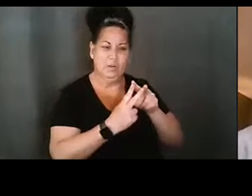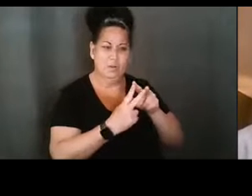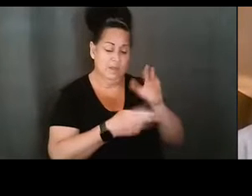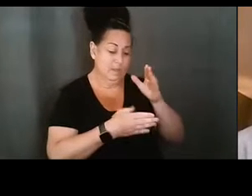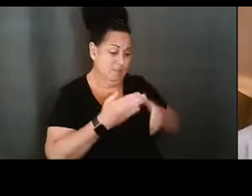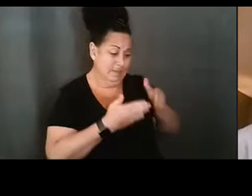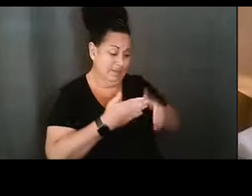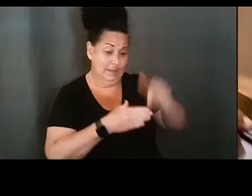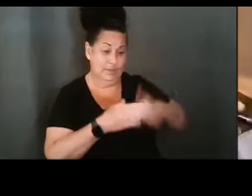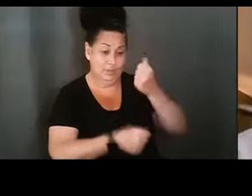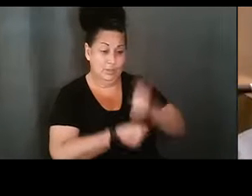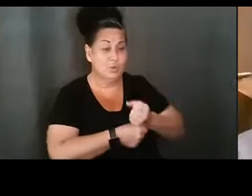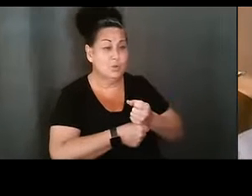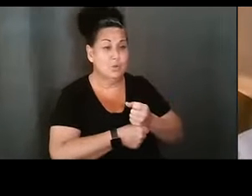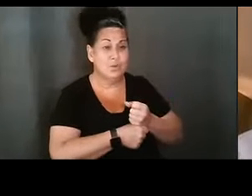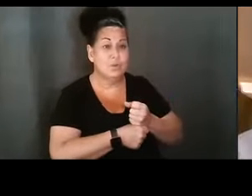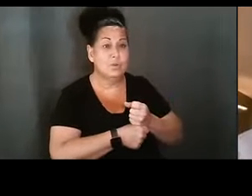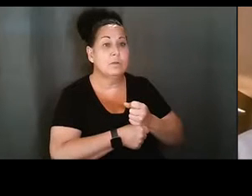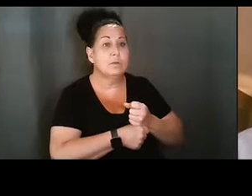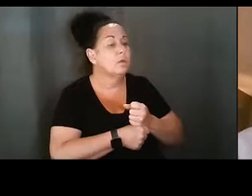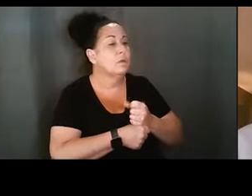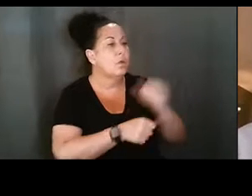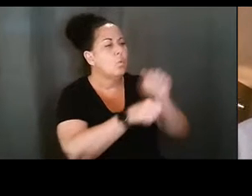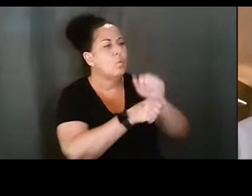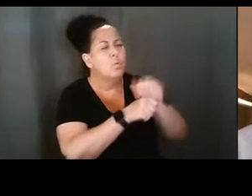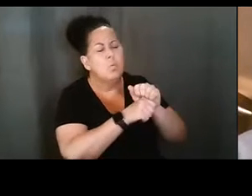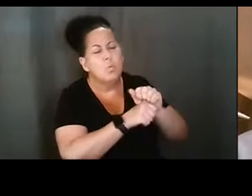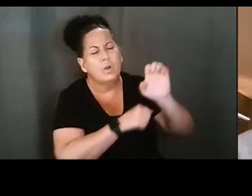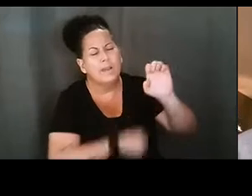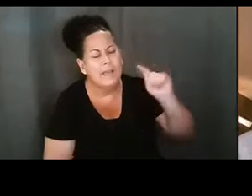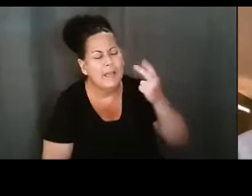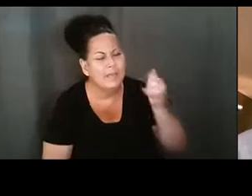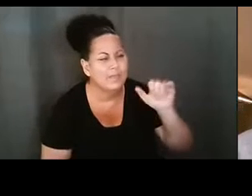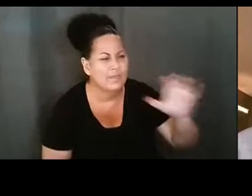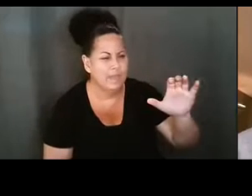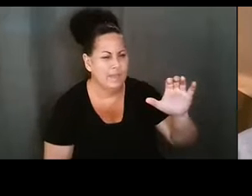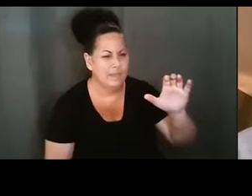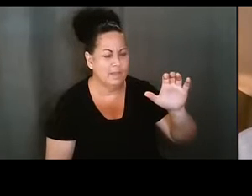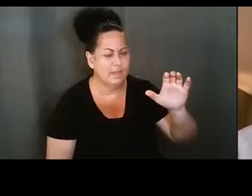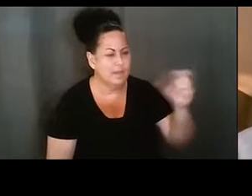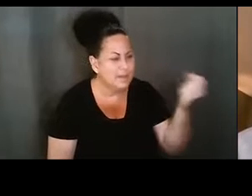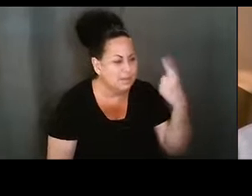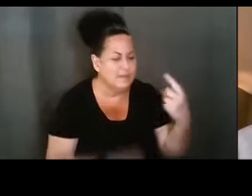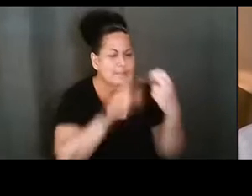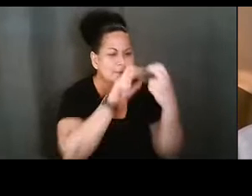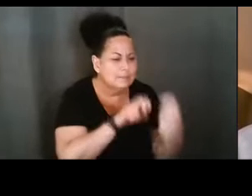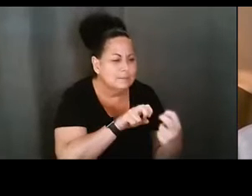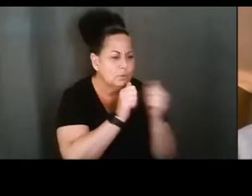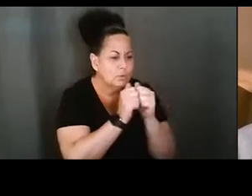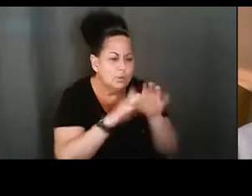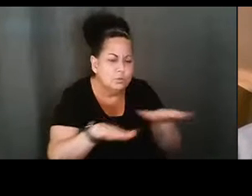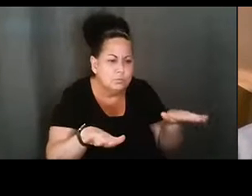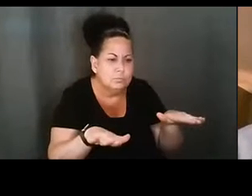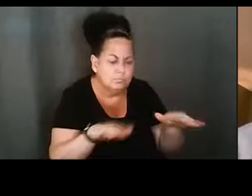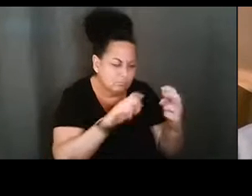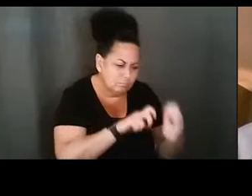this year, the work ethic and understanding, sitting down with your child and letting them know that it has